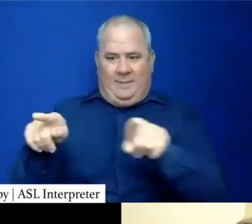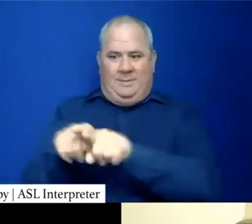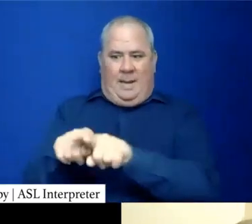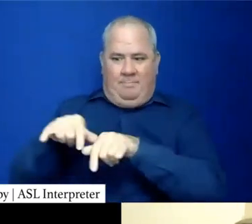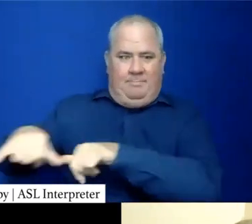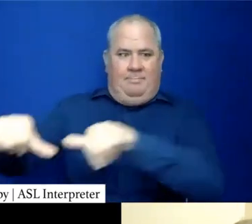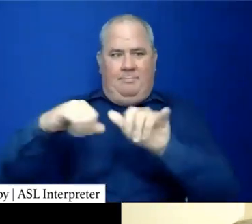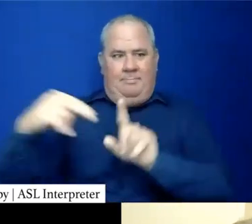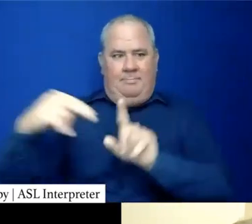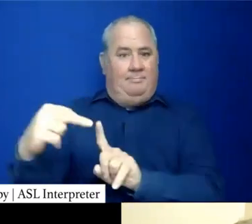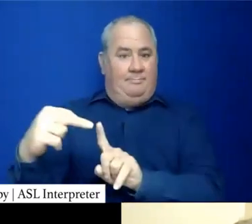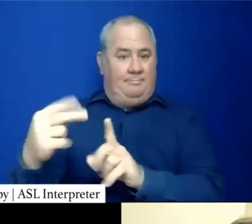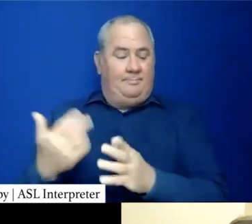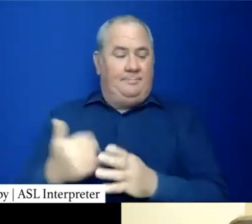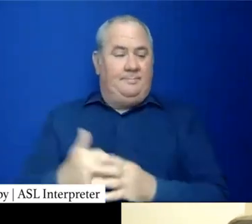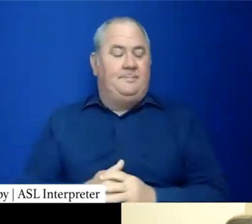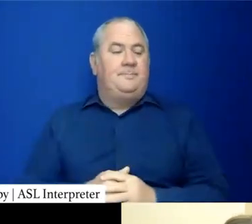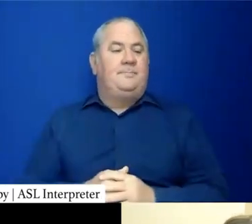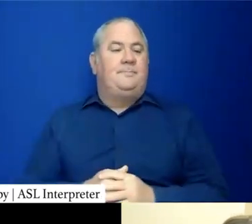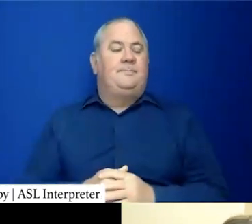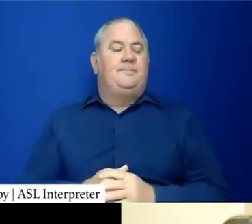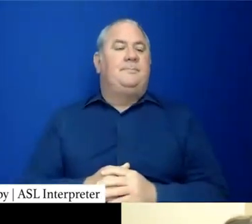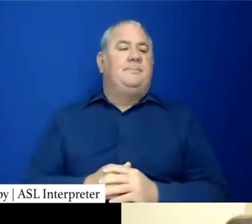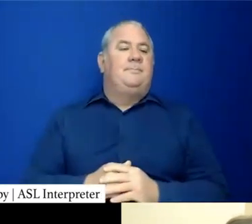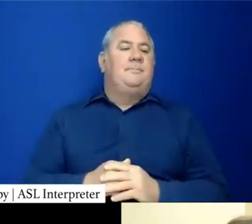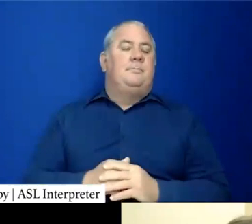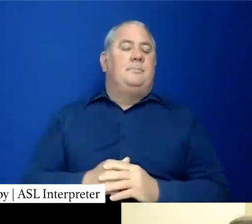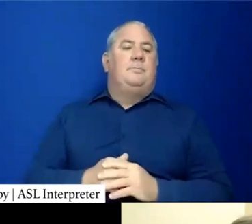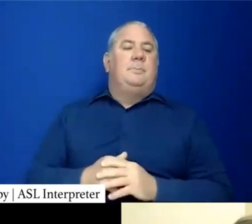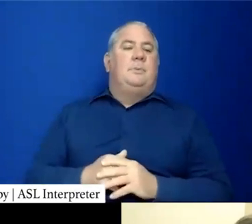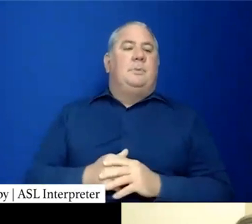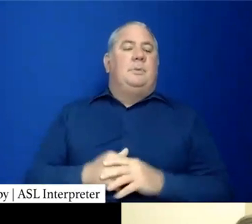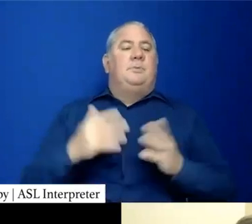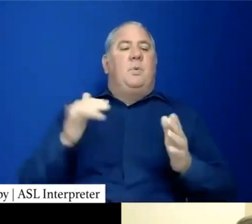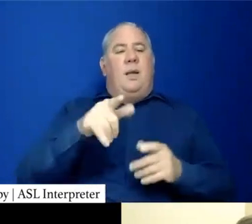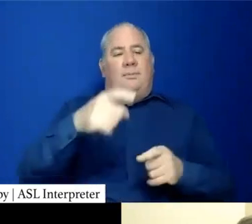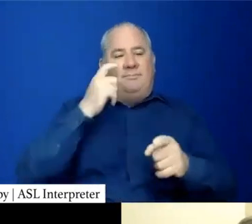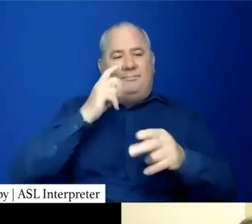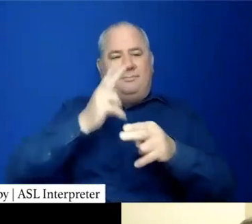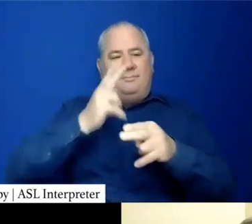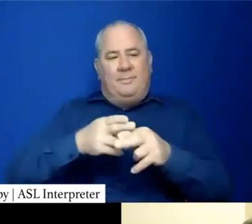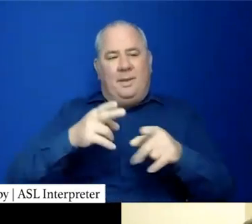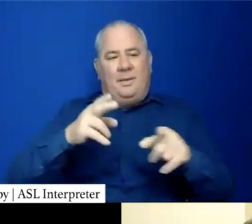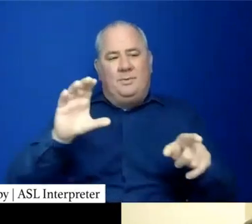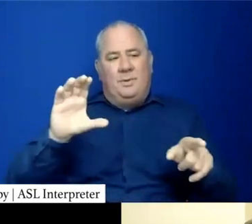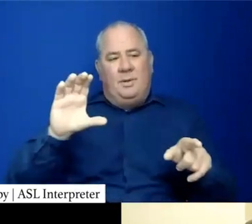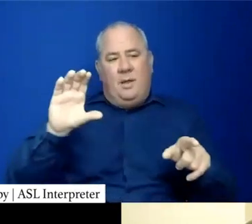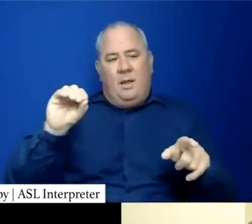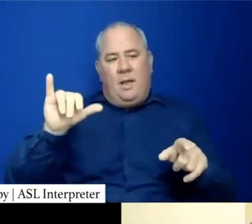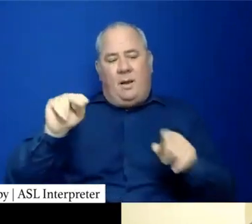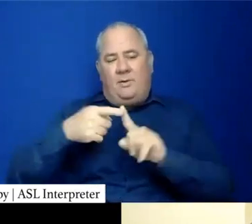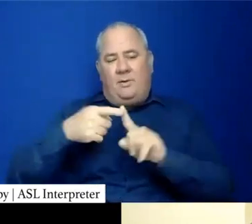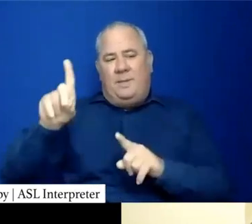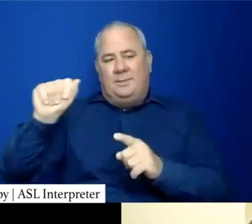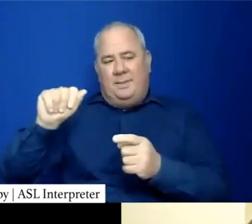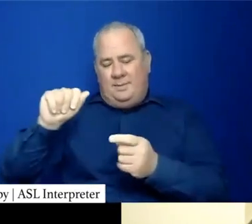Group. And thanks to, I think you mentioned Colin from the Disability Policy Consortium at the beginning of what you were saying,